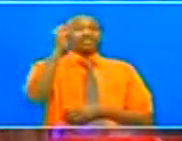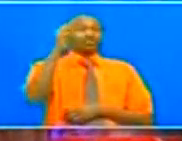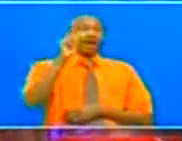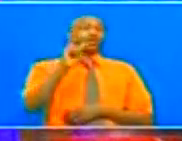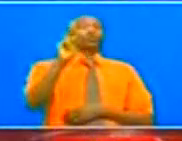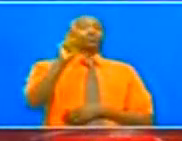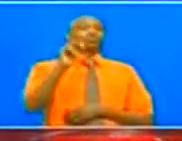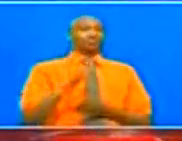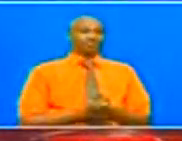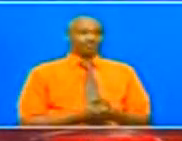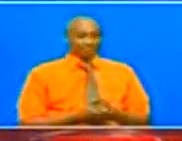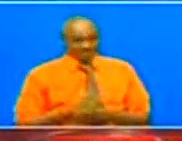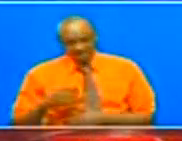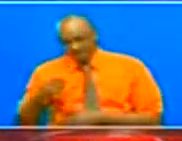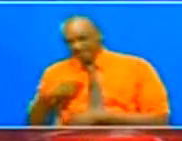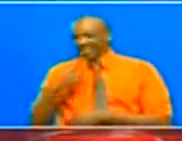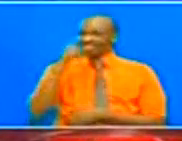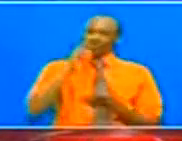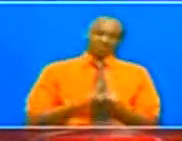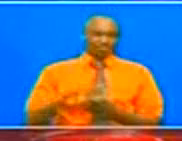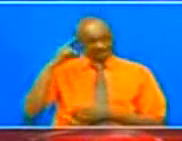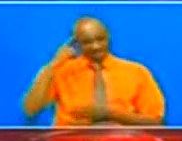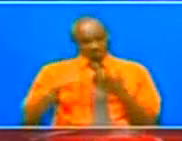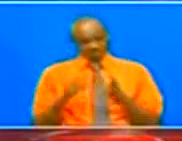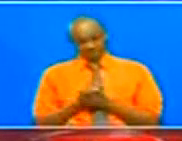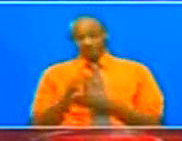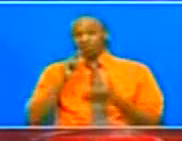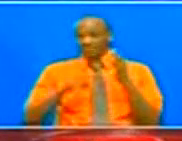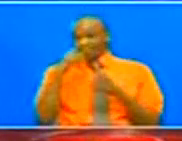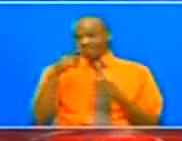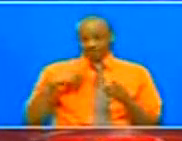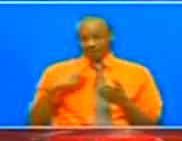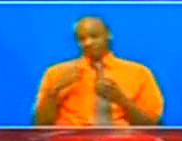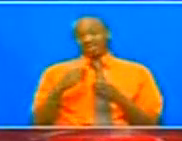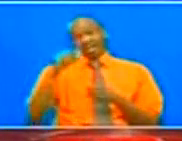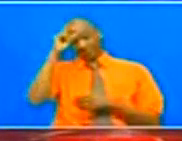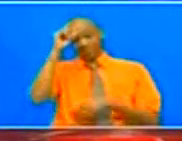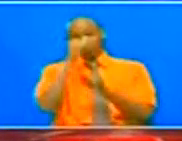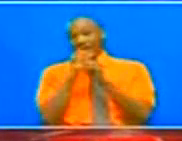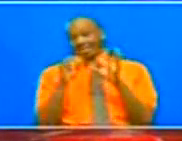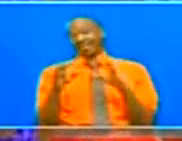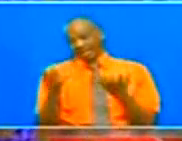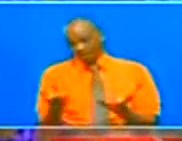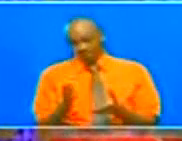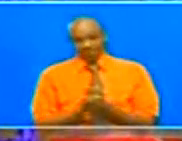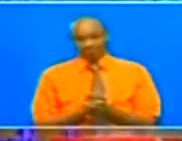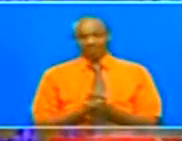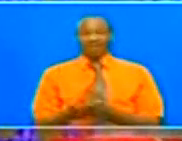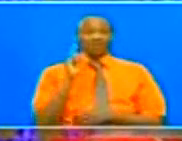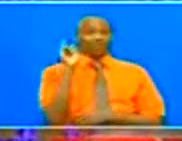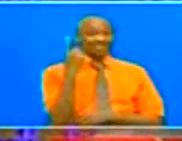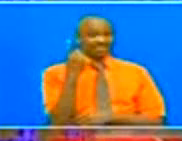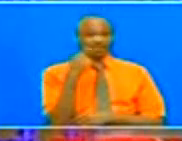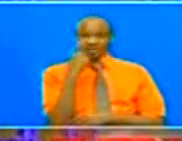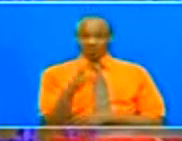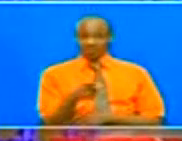You know, the dysfunctional nature of the government when I alluded to is shown this very clearly by, I mean, last week, you know, the government,